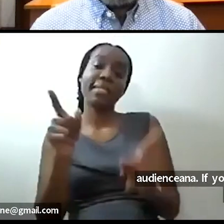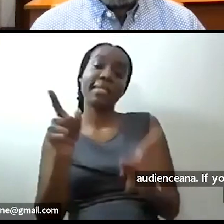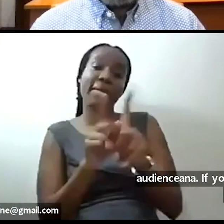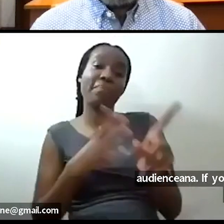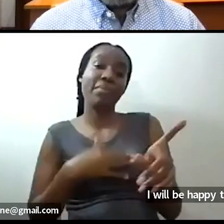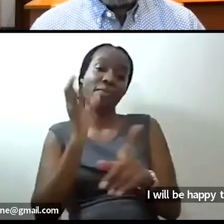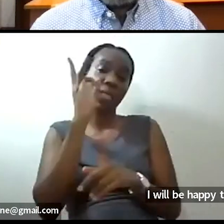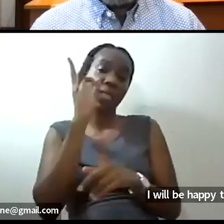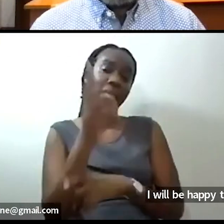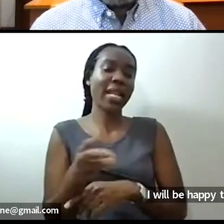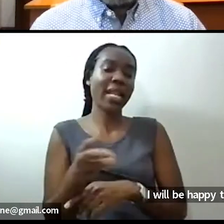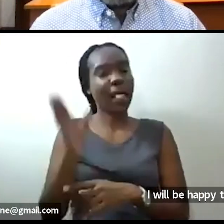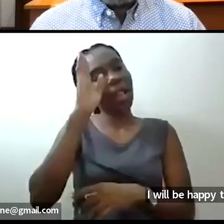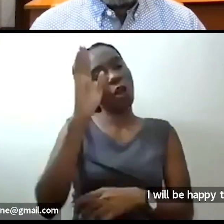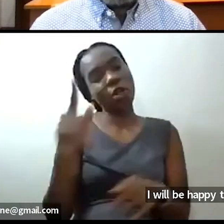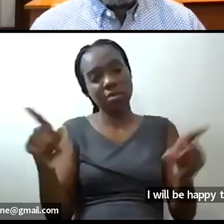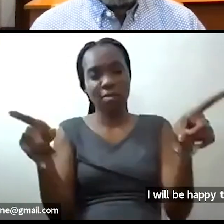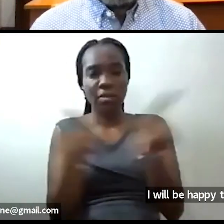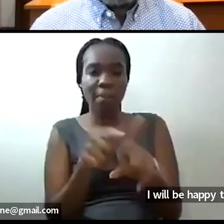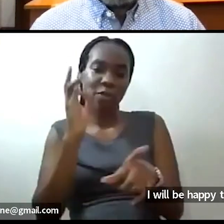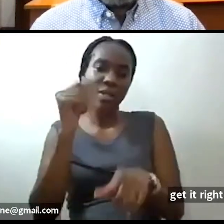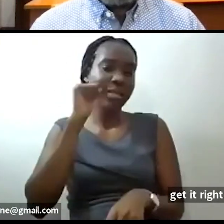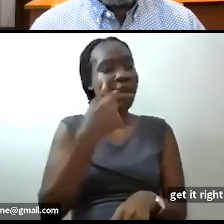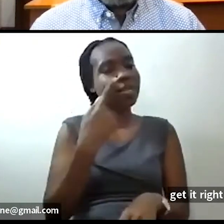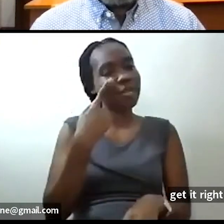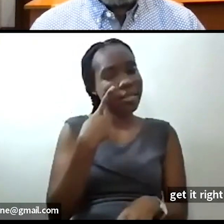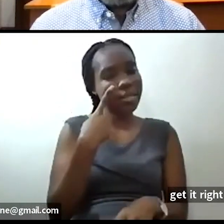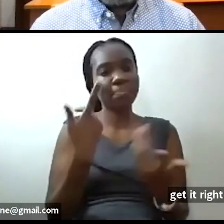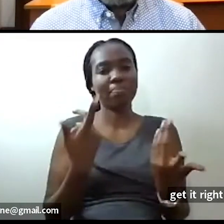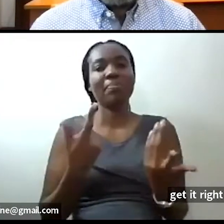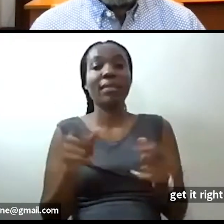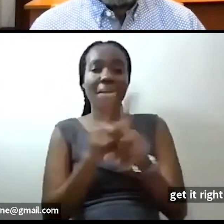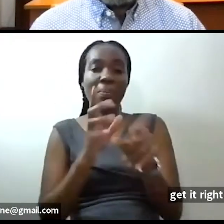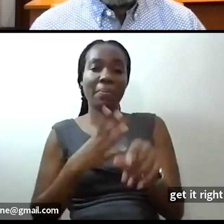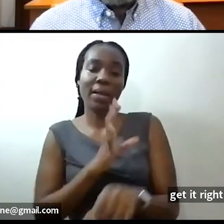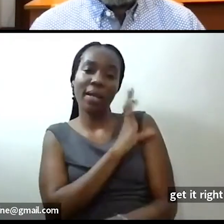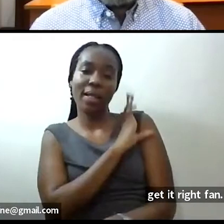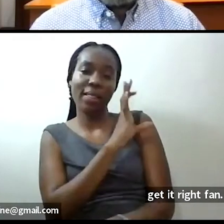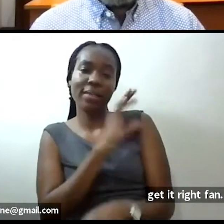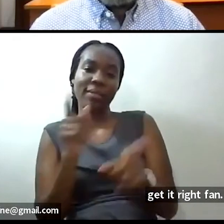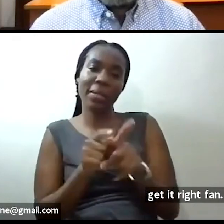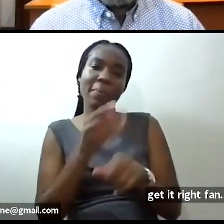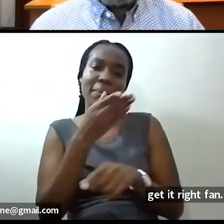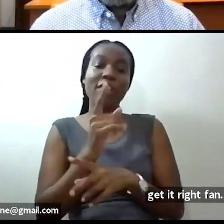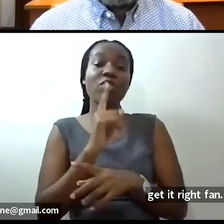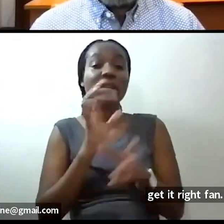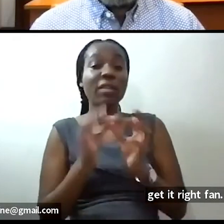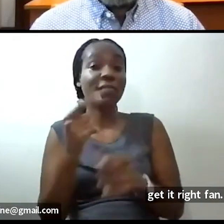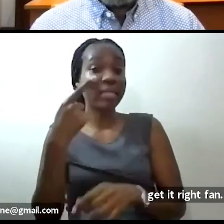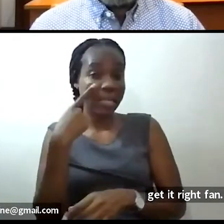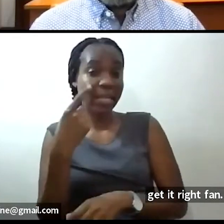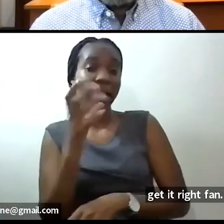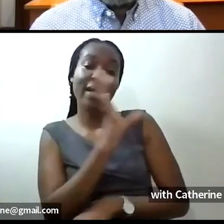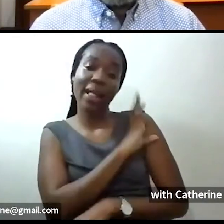Right fan. It would be nice to see you. I'm here with Catherine Sidandi as well. So if you see her as well doing her thing, you